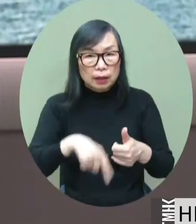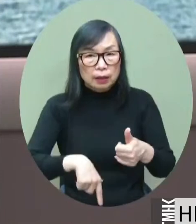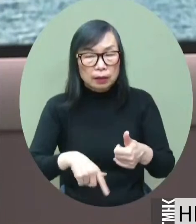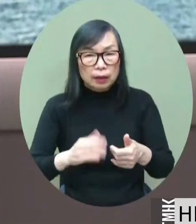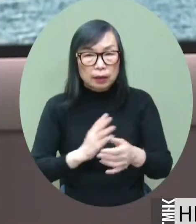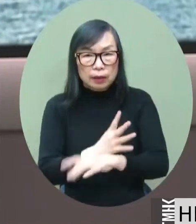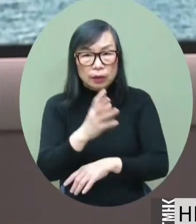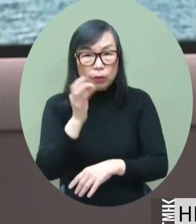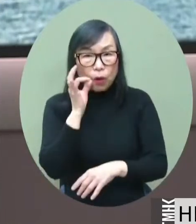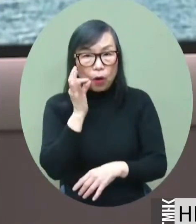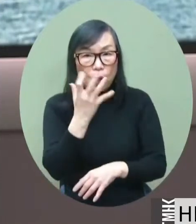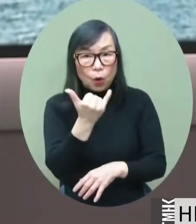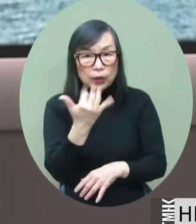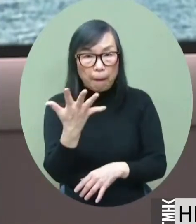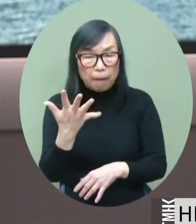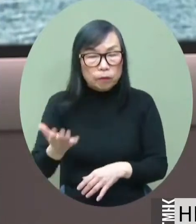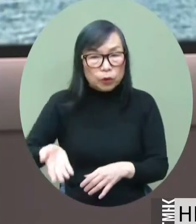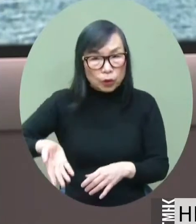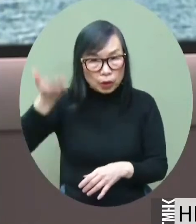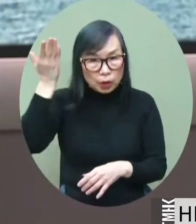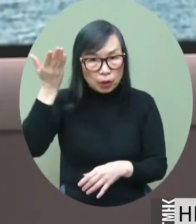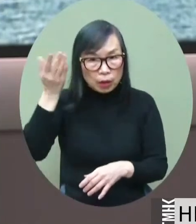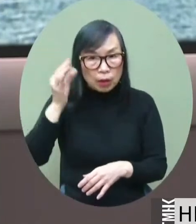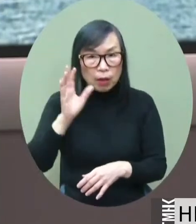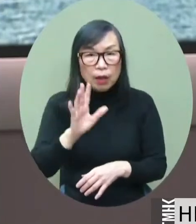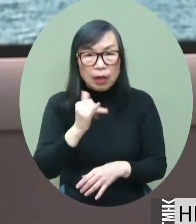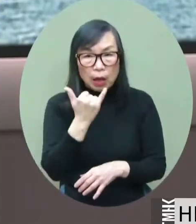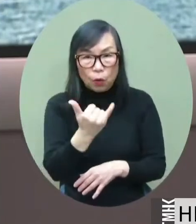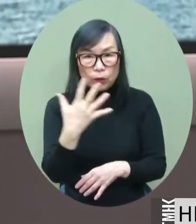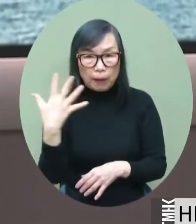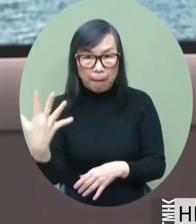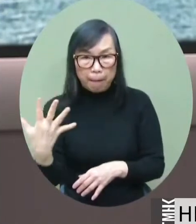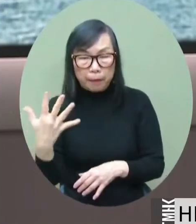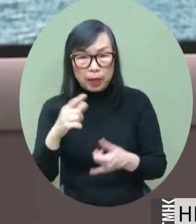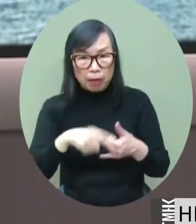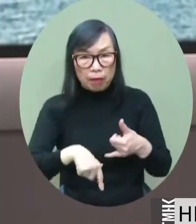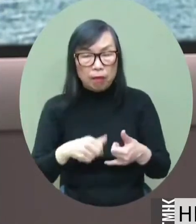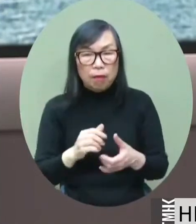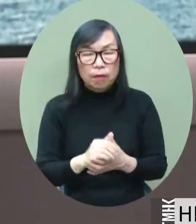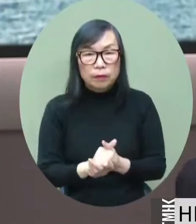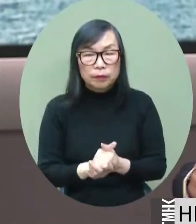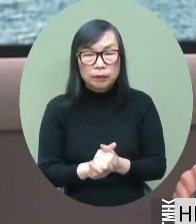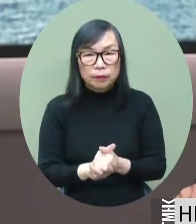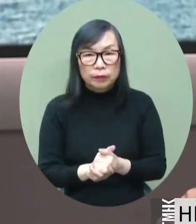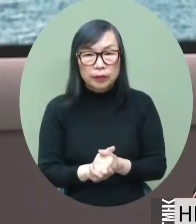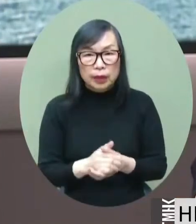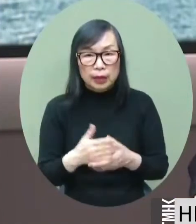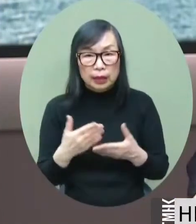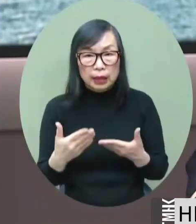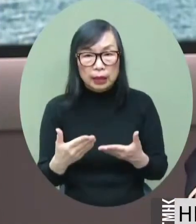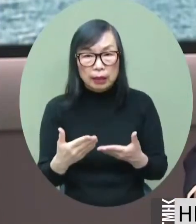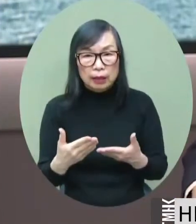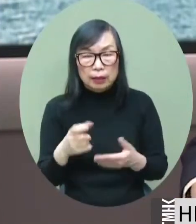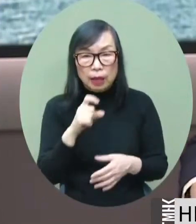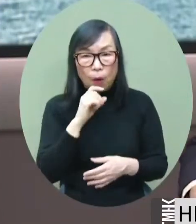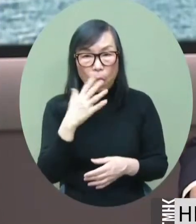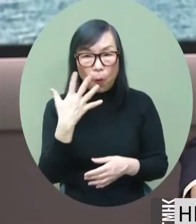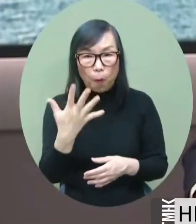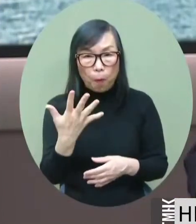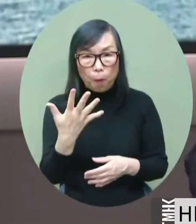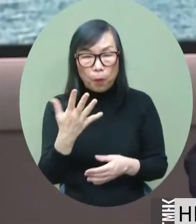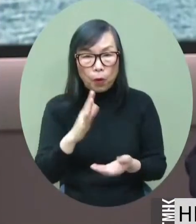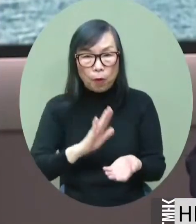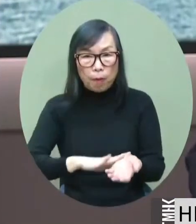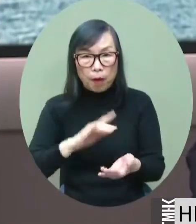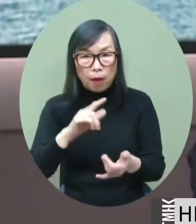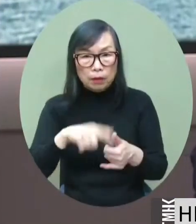Among those who passed away, those who are over 65 years old, we had 65. I'd like to report